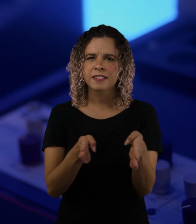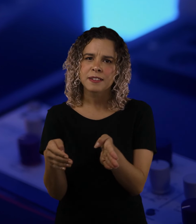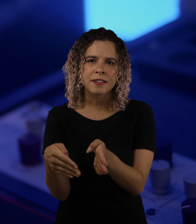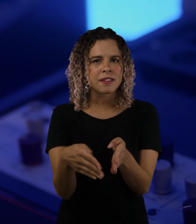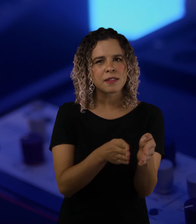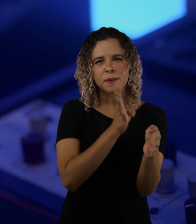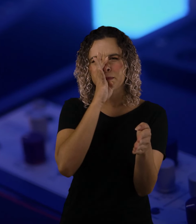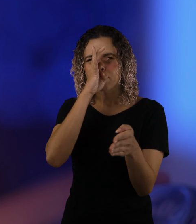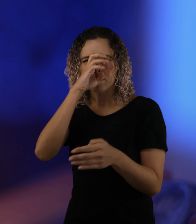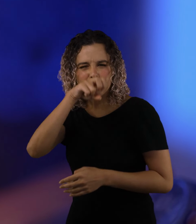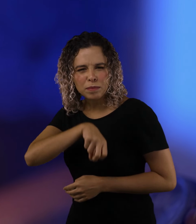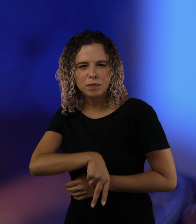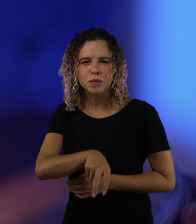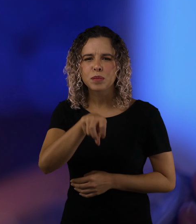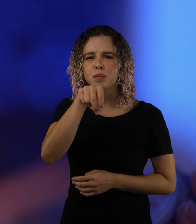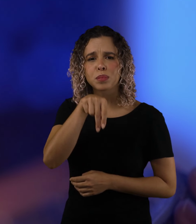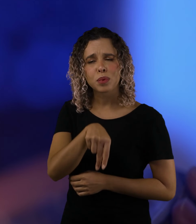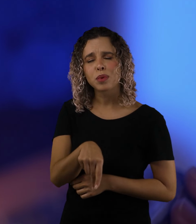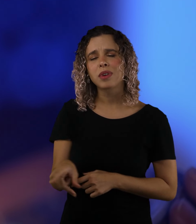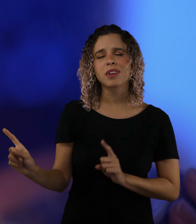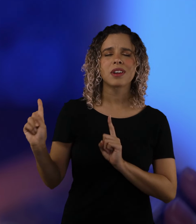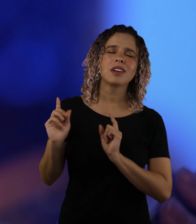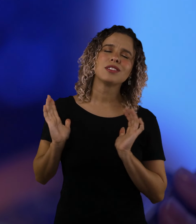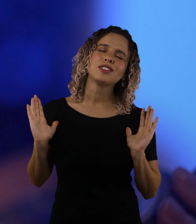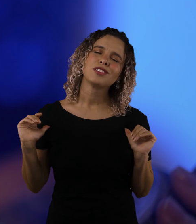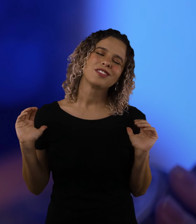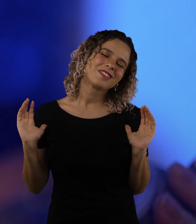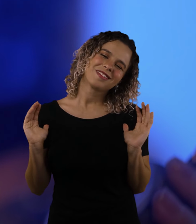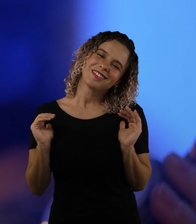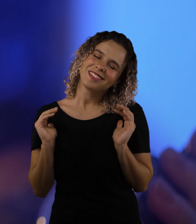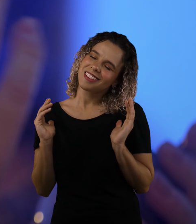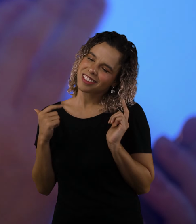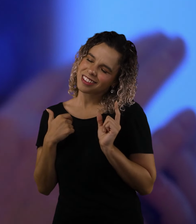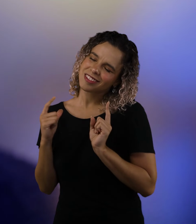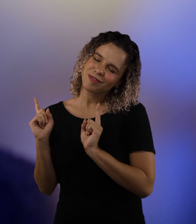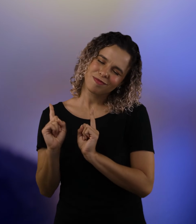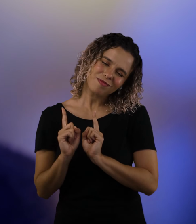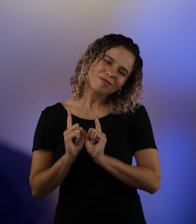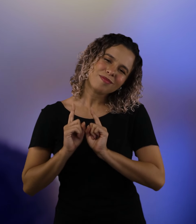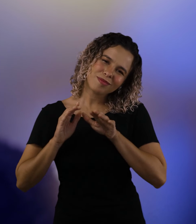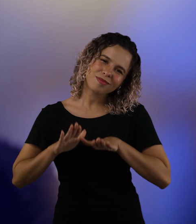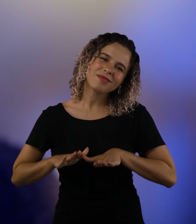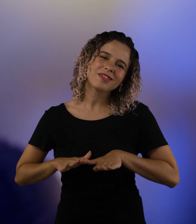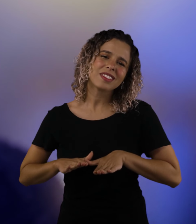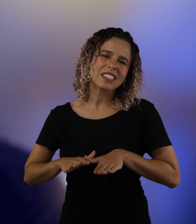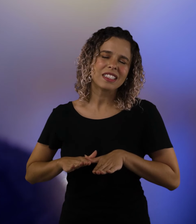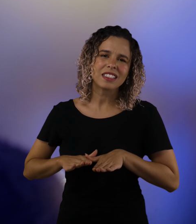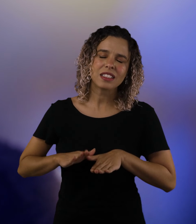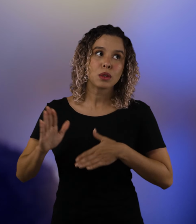my ways, hey angel, I'm here to stay. Então sinto alívio.